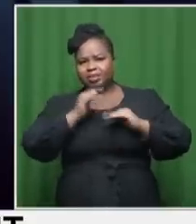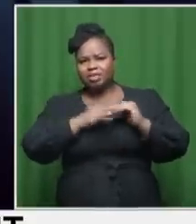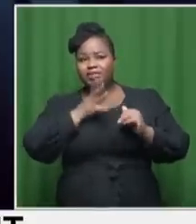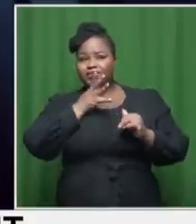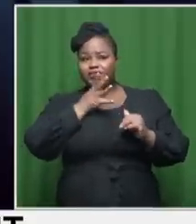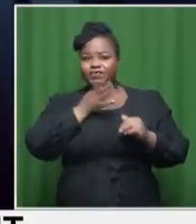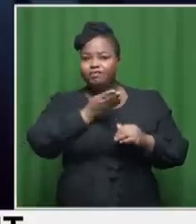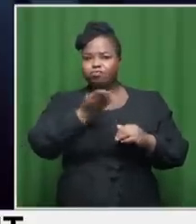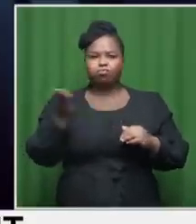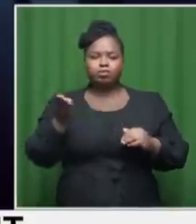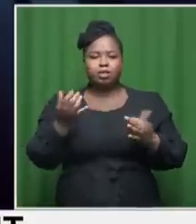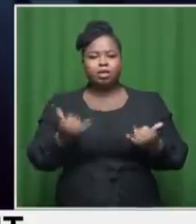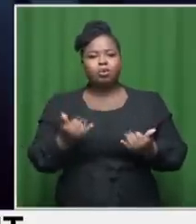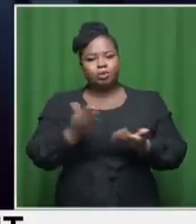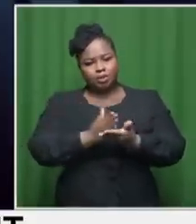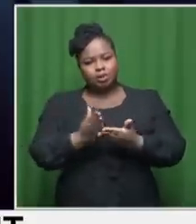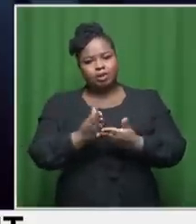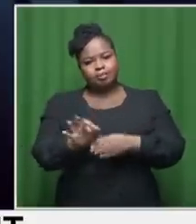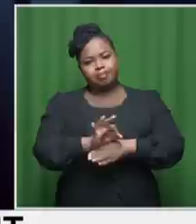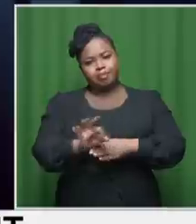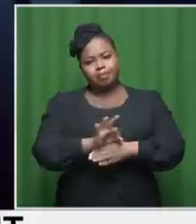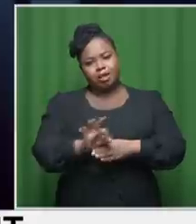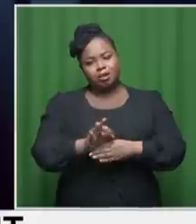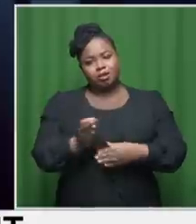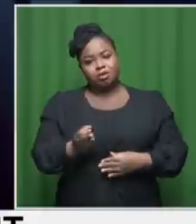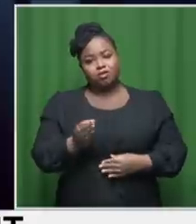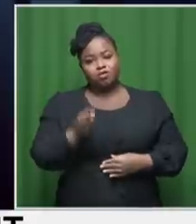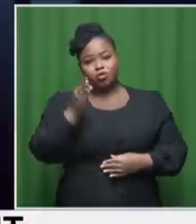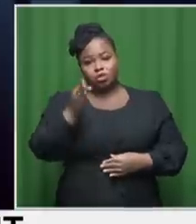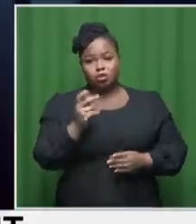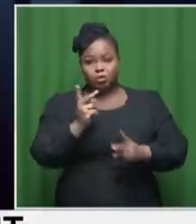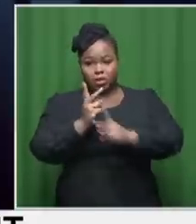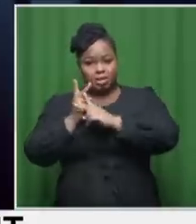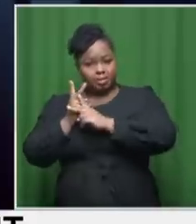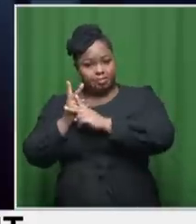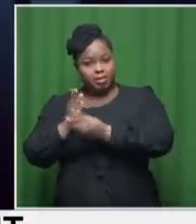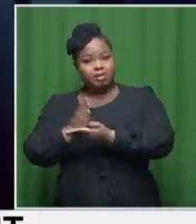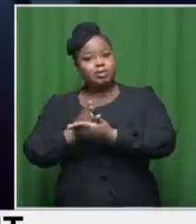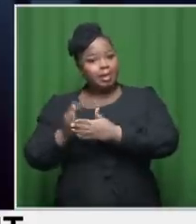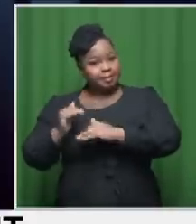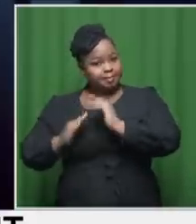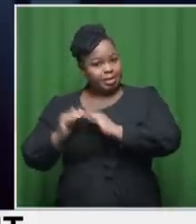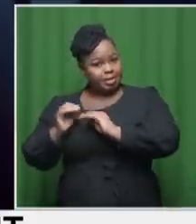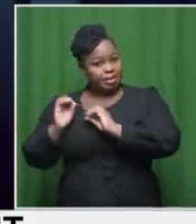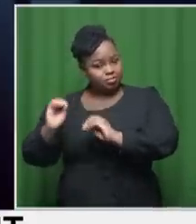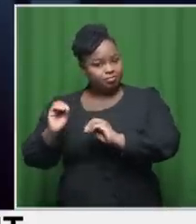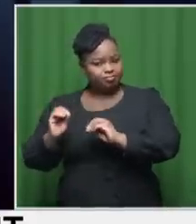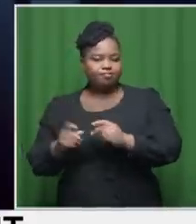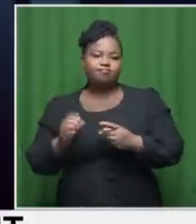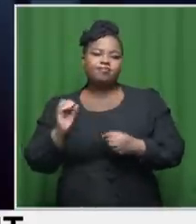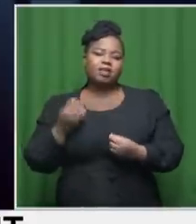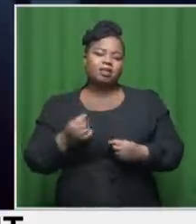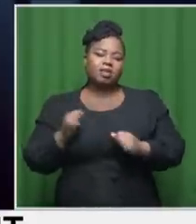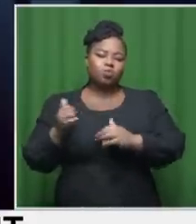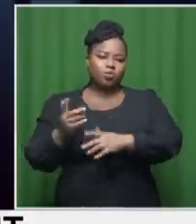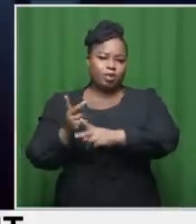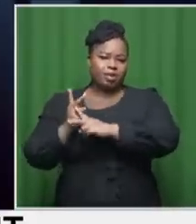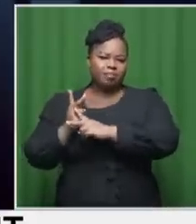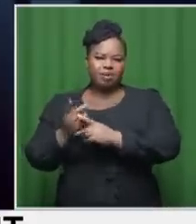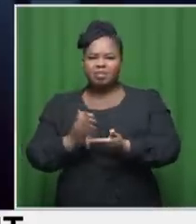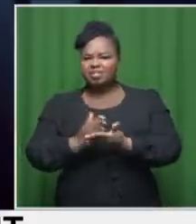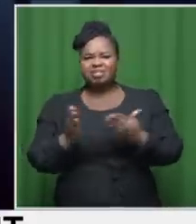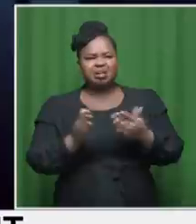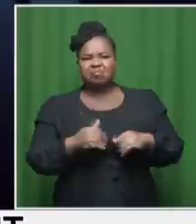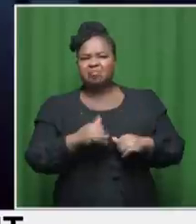have, and part of the plan going forward is where we need to keep it, we will keep it. Where we don't need to keep